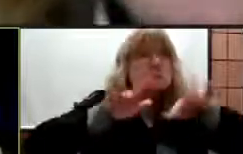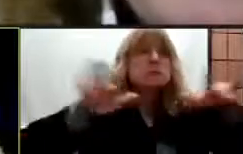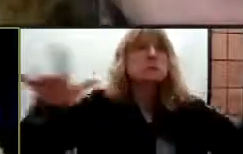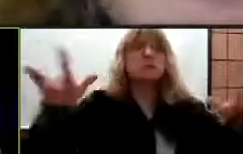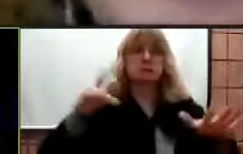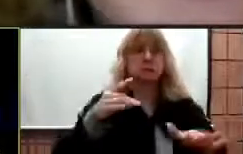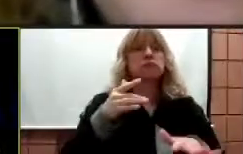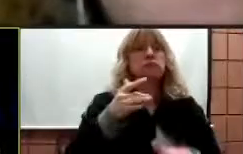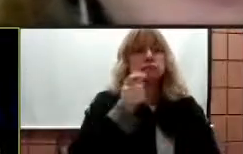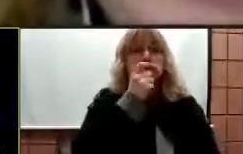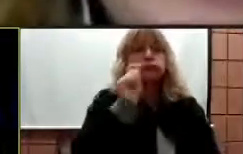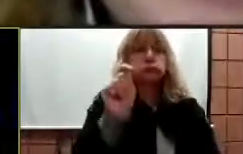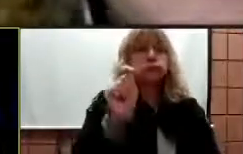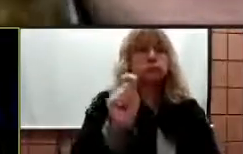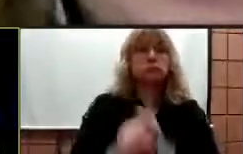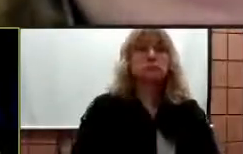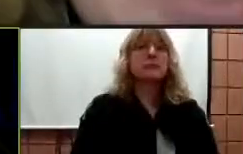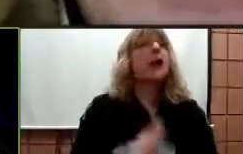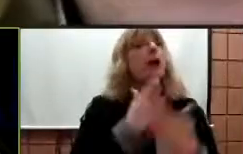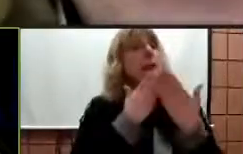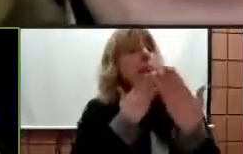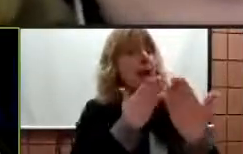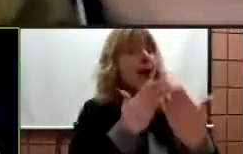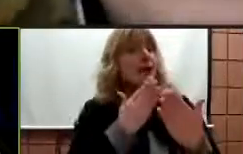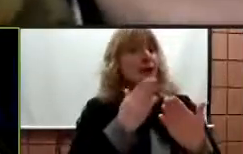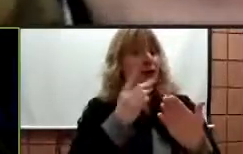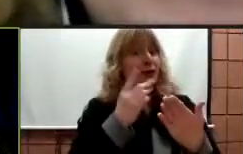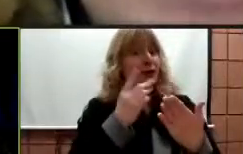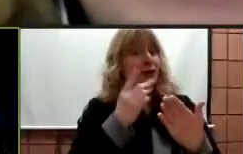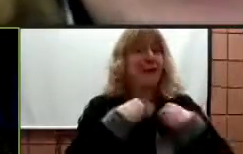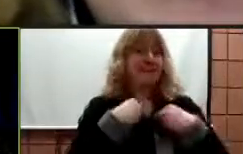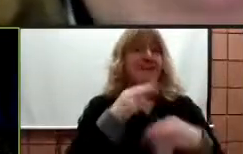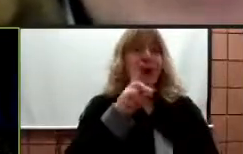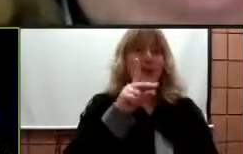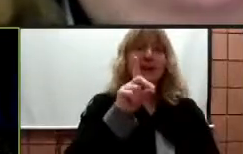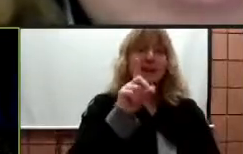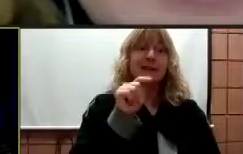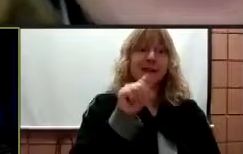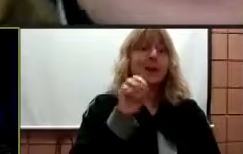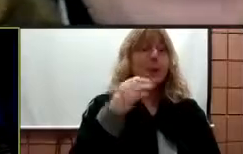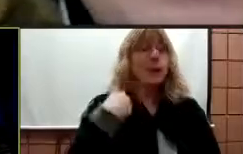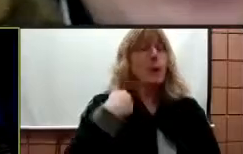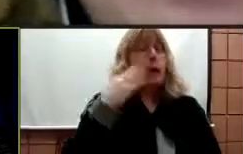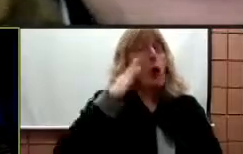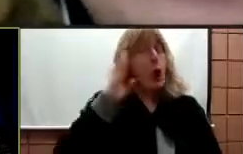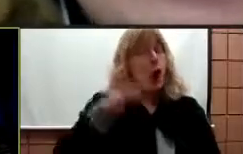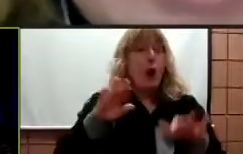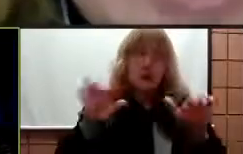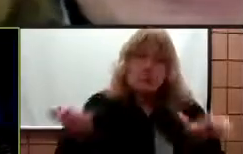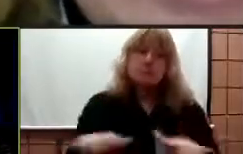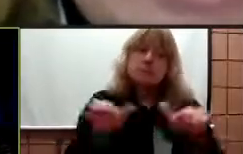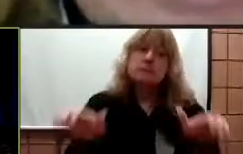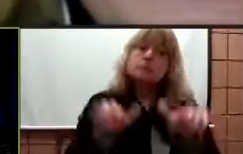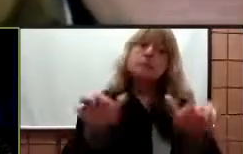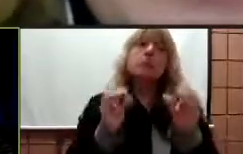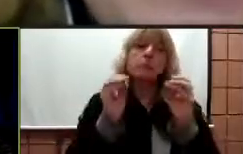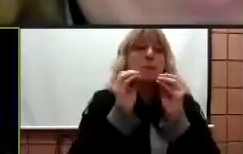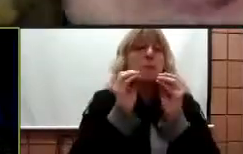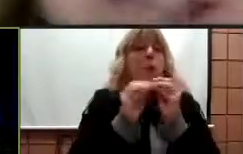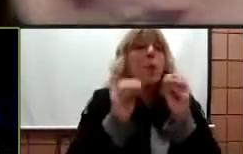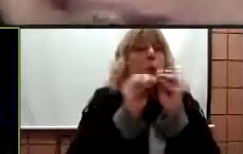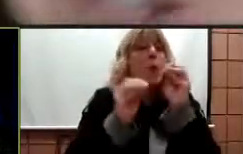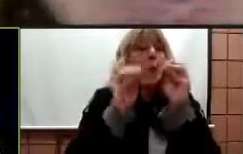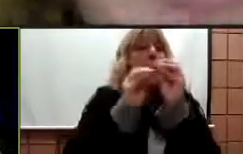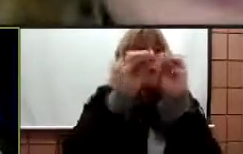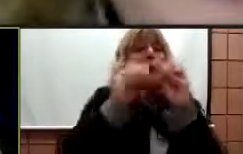Thank you so much for giving us that update. While we know there's movement, there's more work that we can all do together